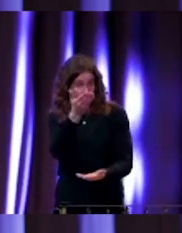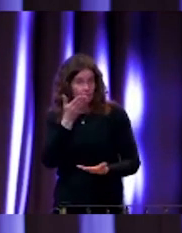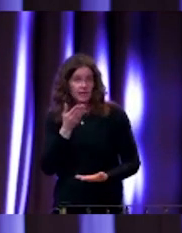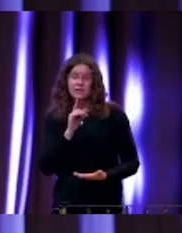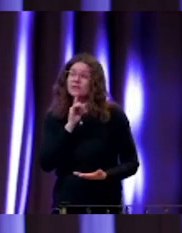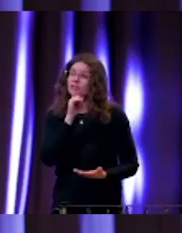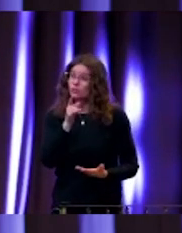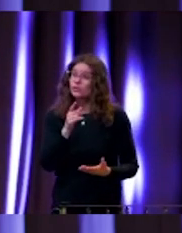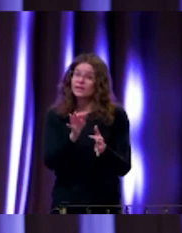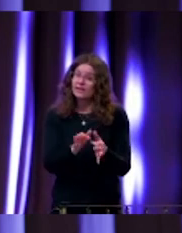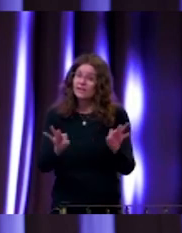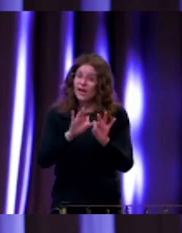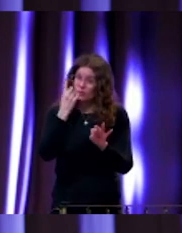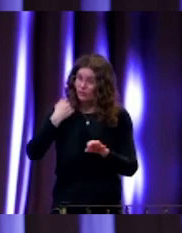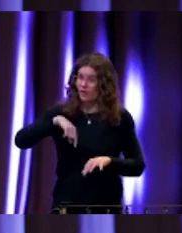that.